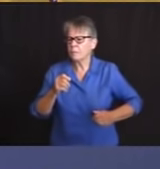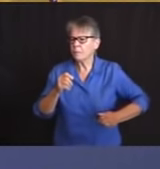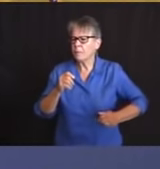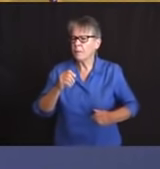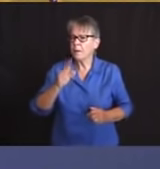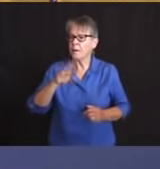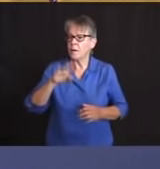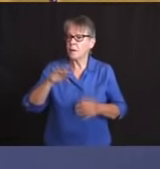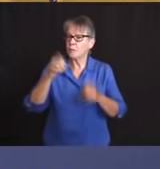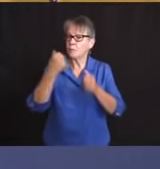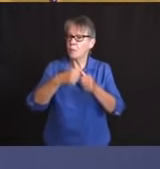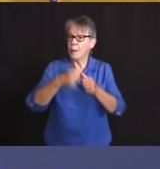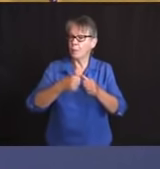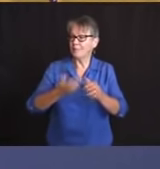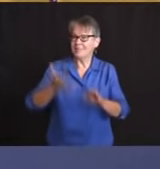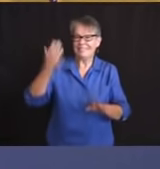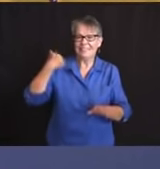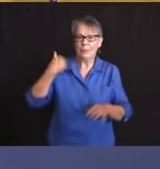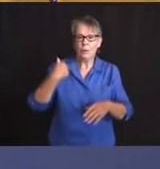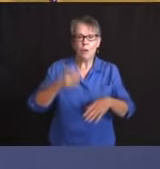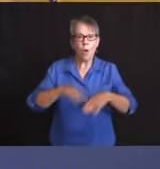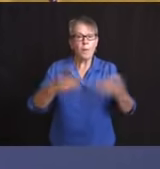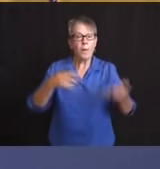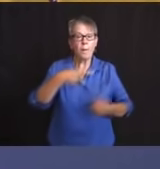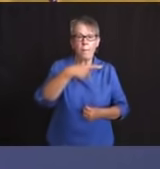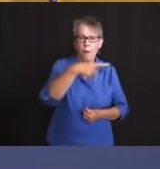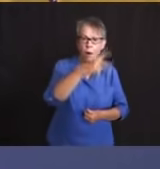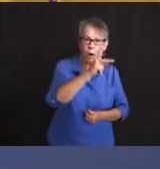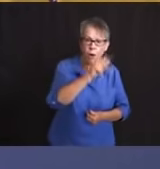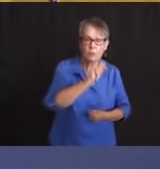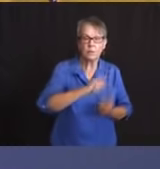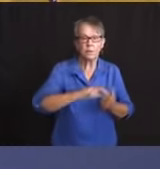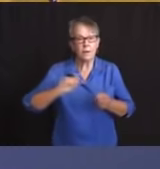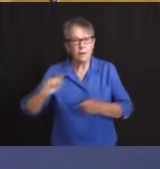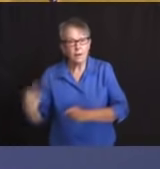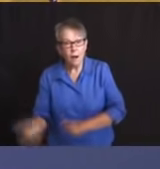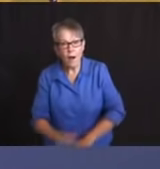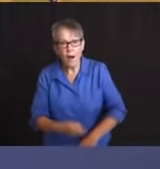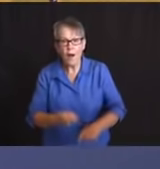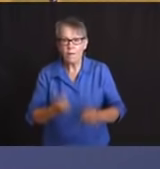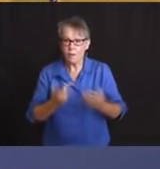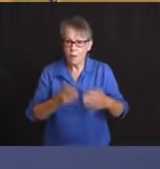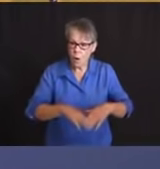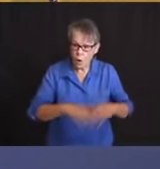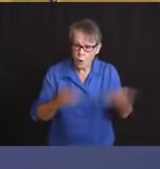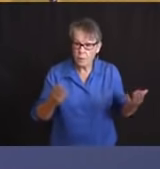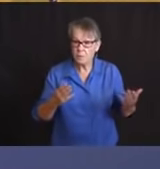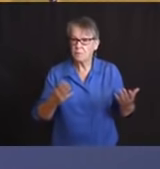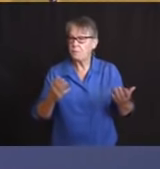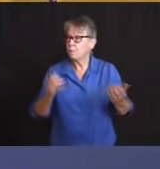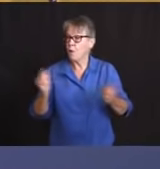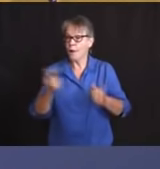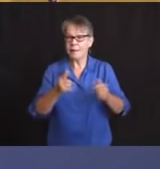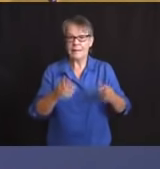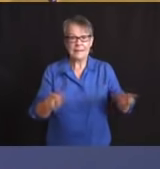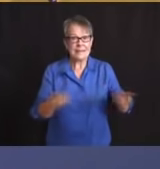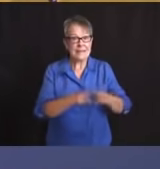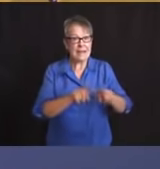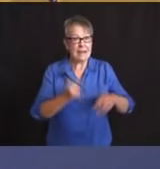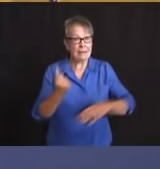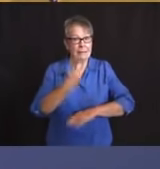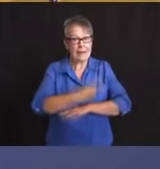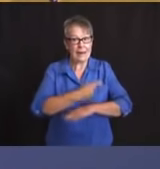And then we have deliberately and methodically done that so that Judy and Ed and their colleagues could look at then the fallout of those